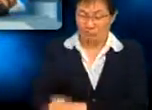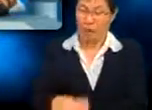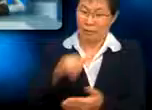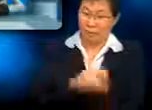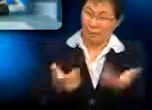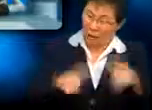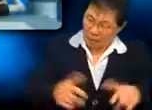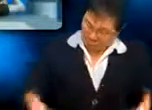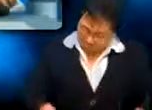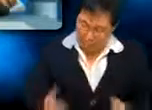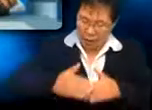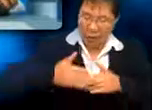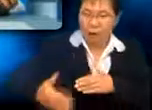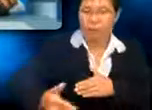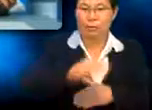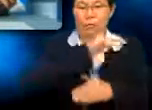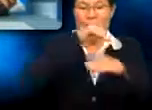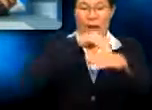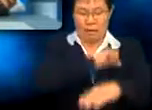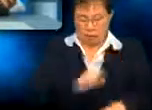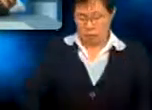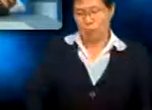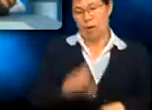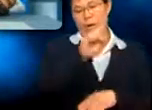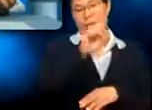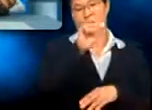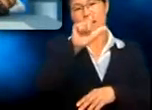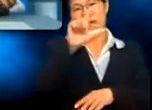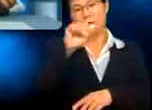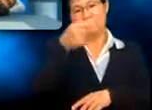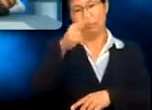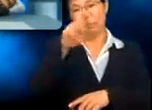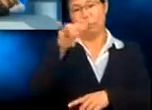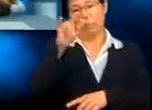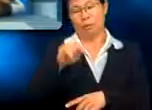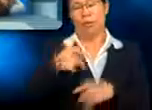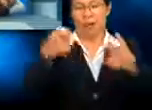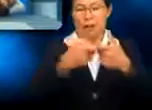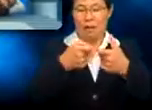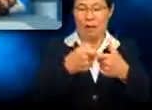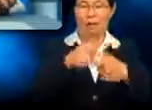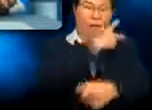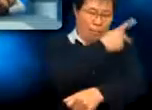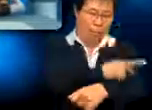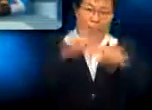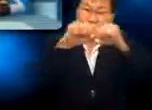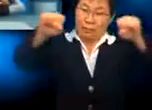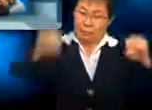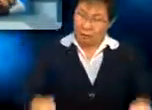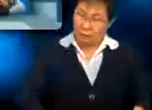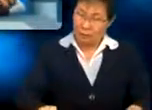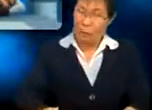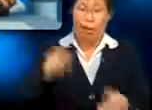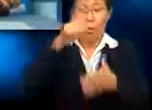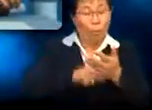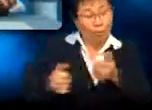also happens here at the Sultan Salahuddin Abdul Aziz Electrical Power Station. So,